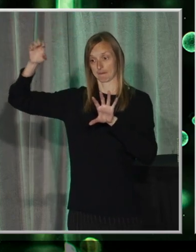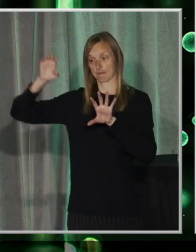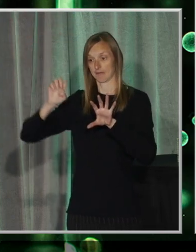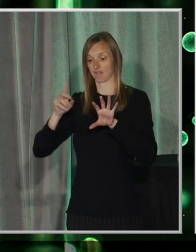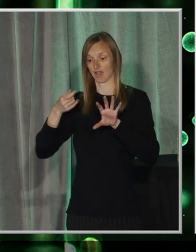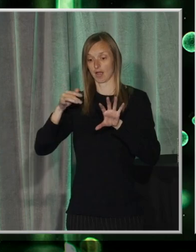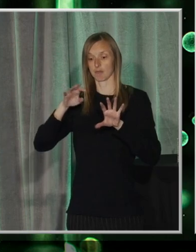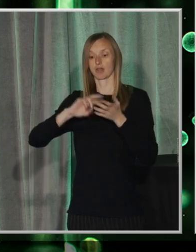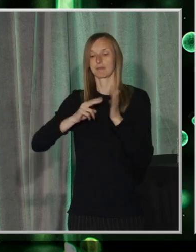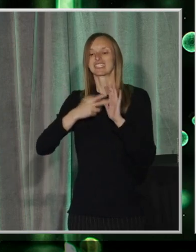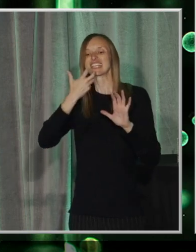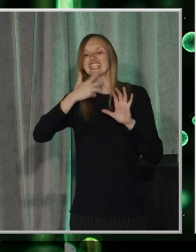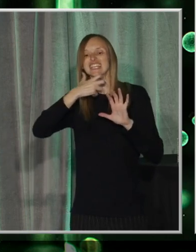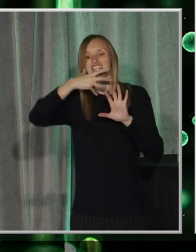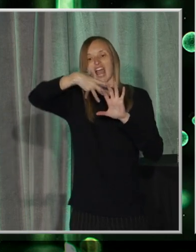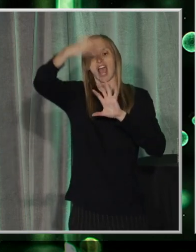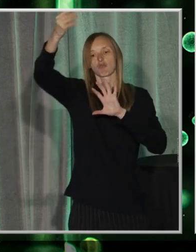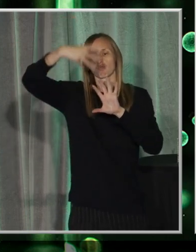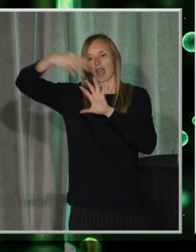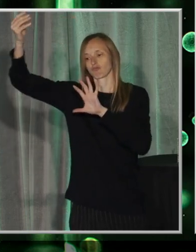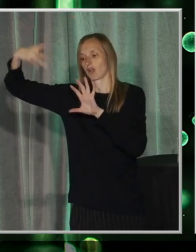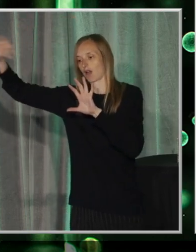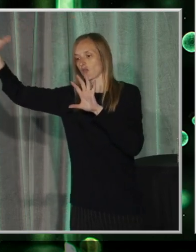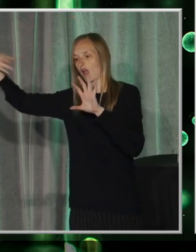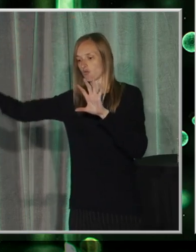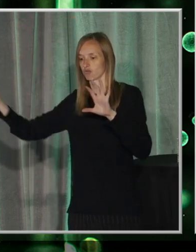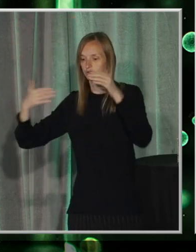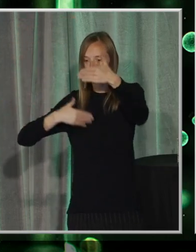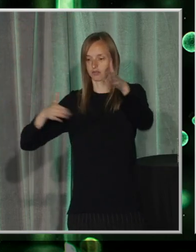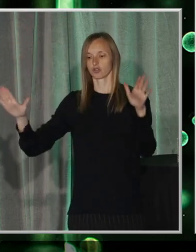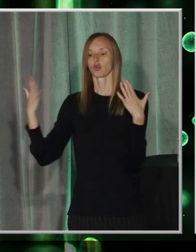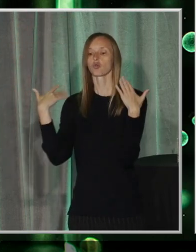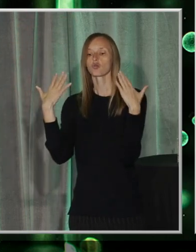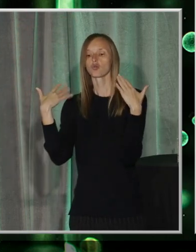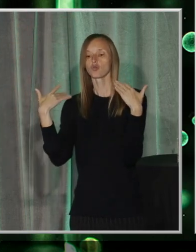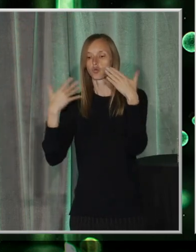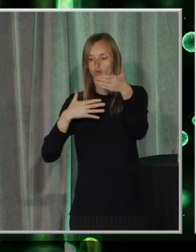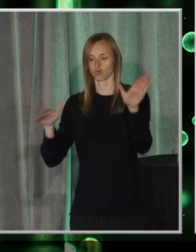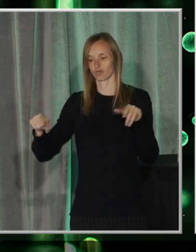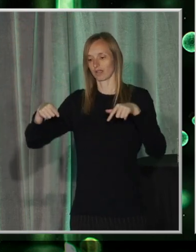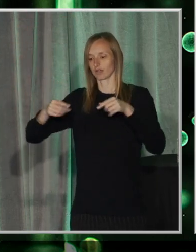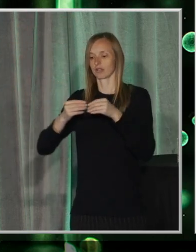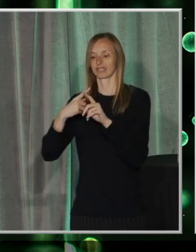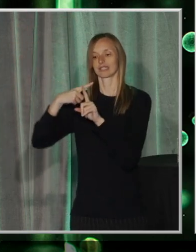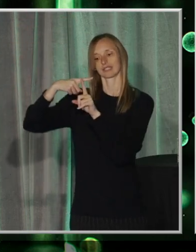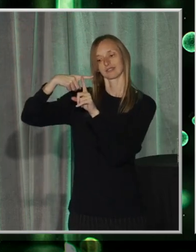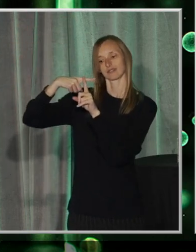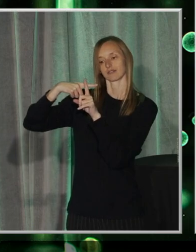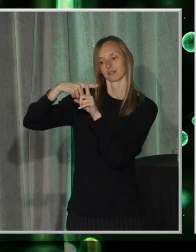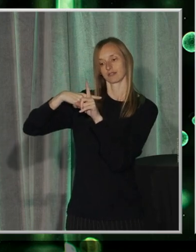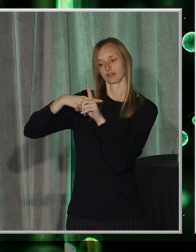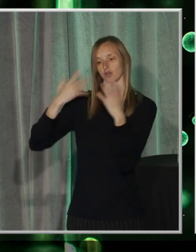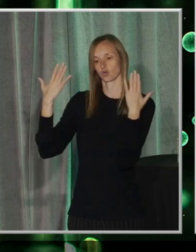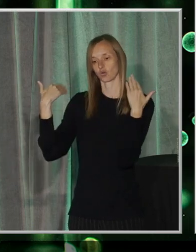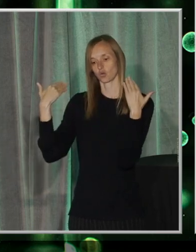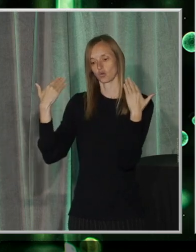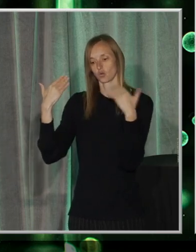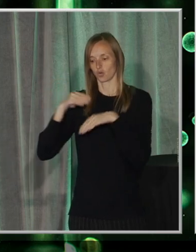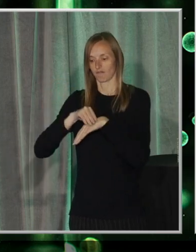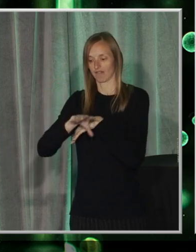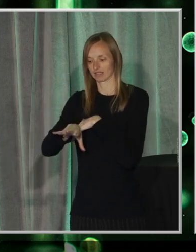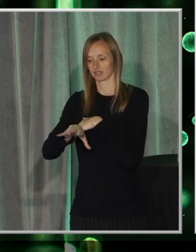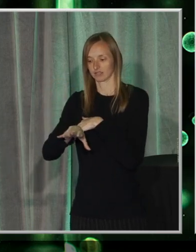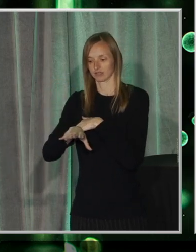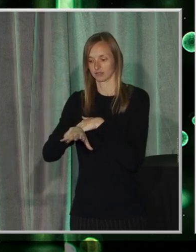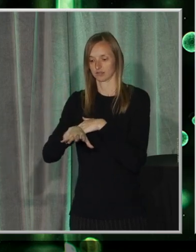from the system, resulting to the cooler air inside the chamber and create refrigerator effect.